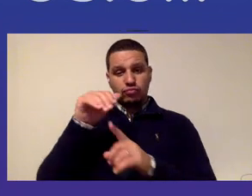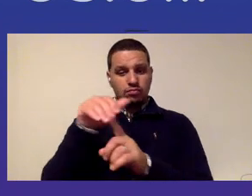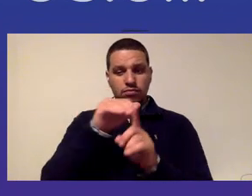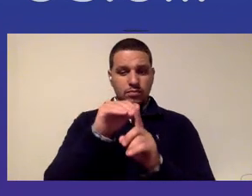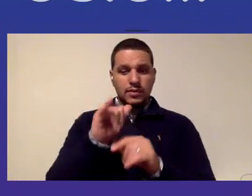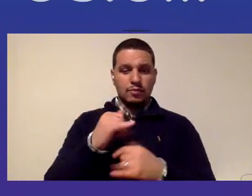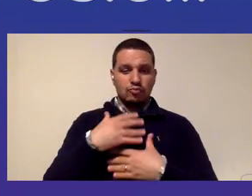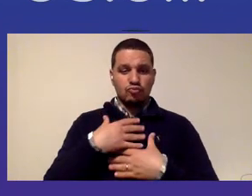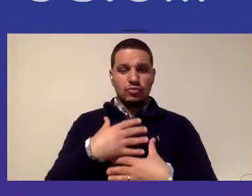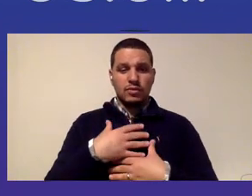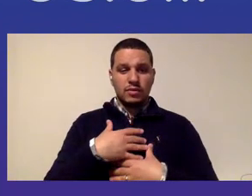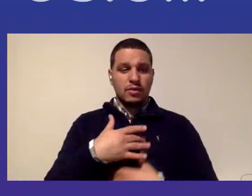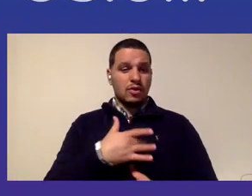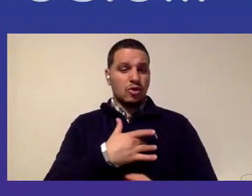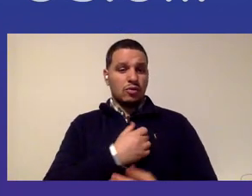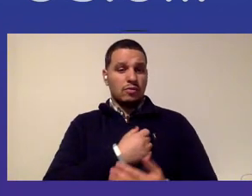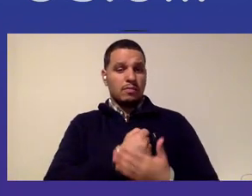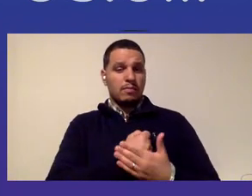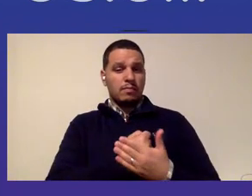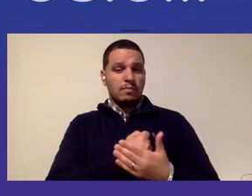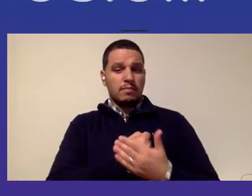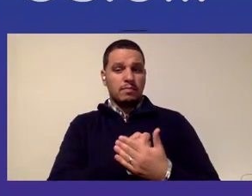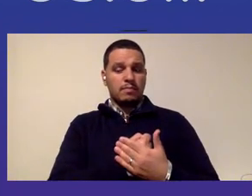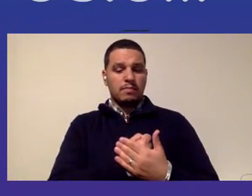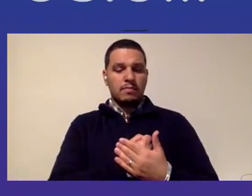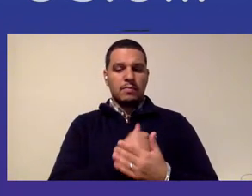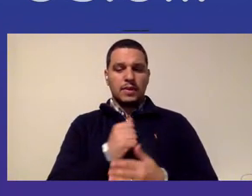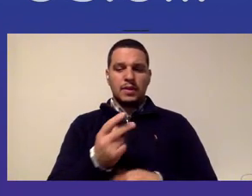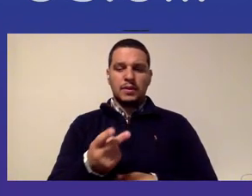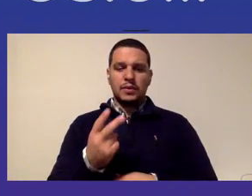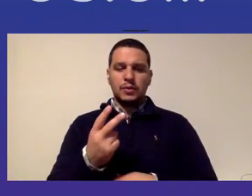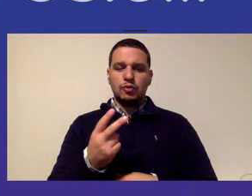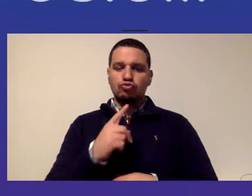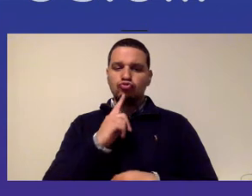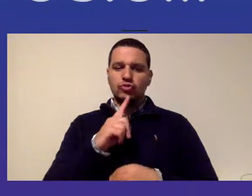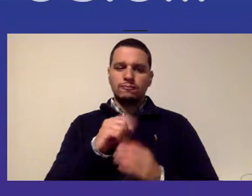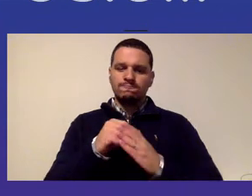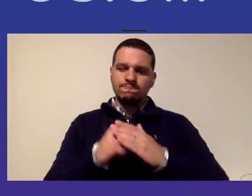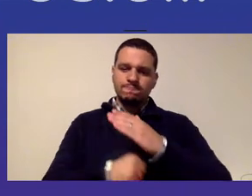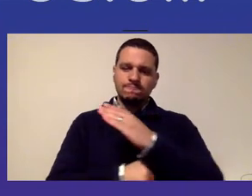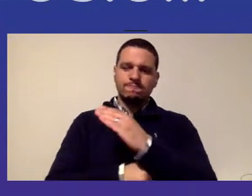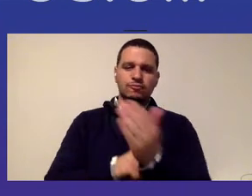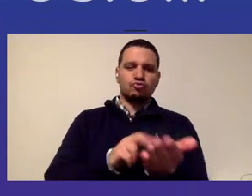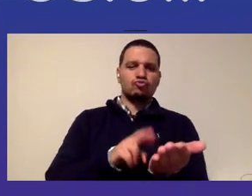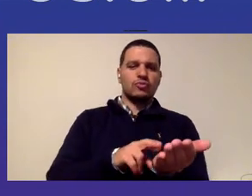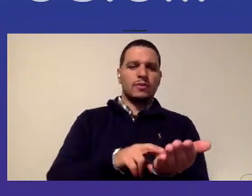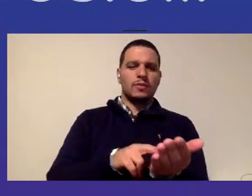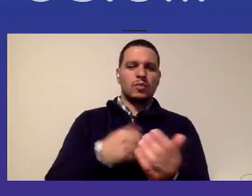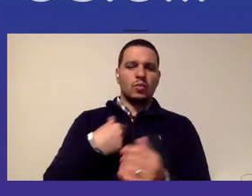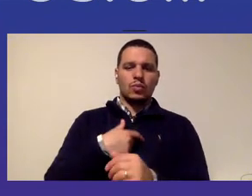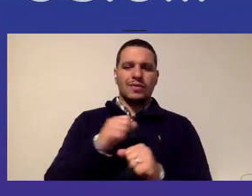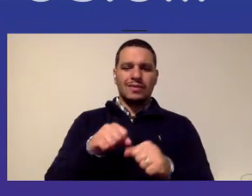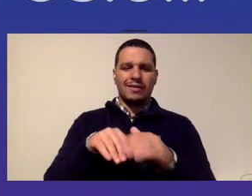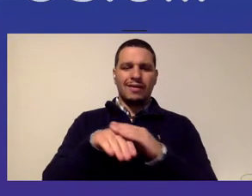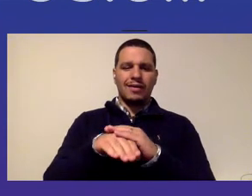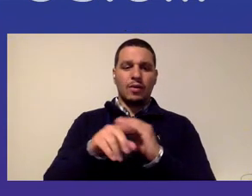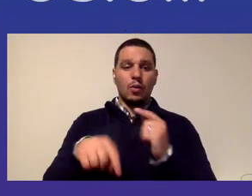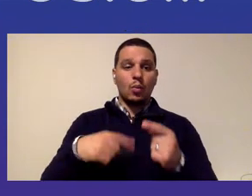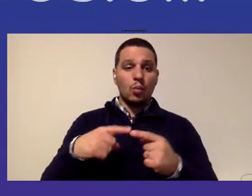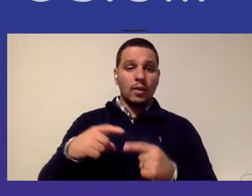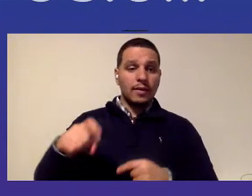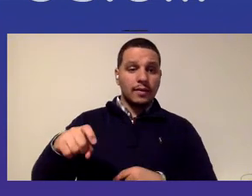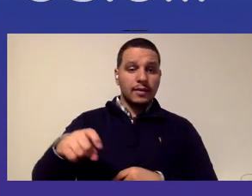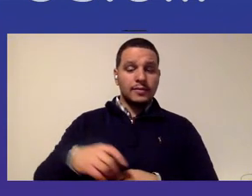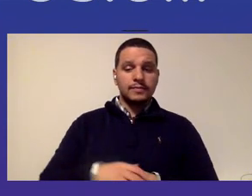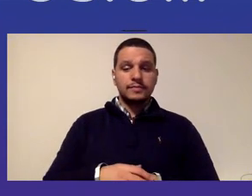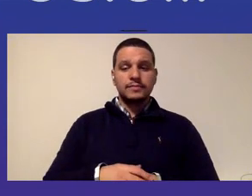this heartbeat, these are two fundamental rhythms that we can access when we need to